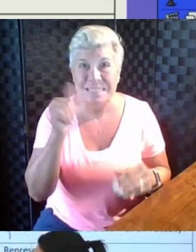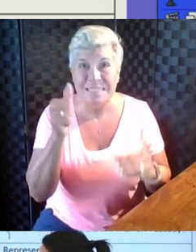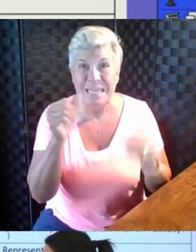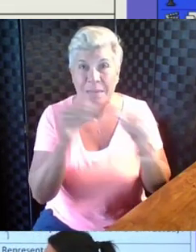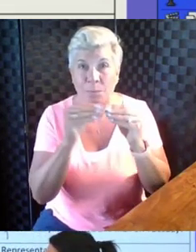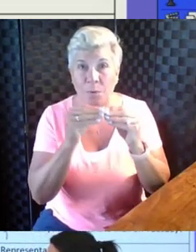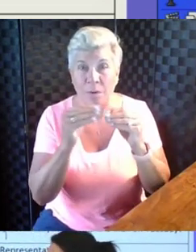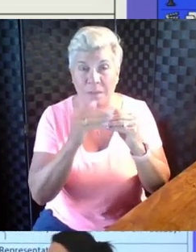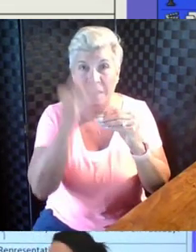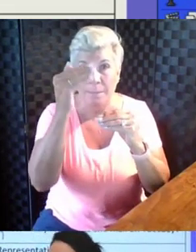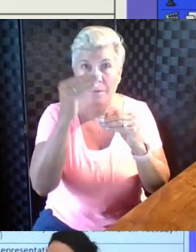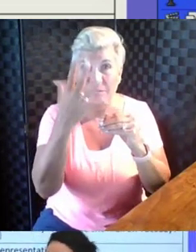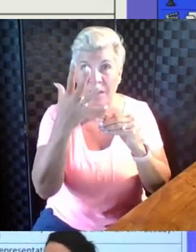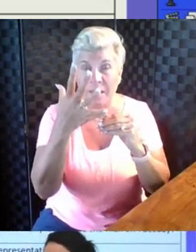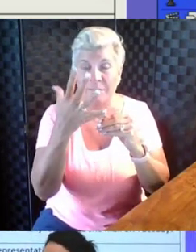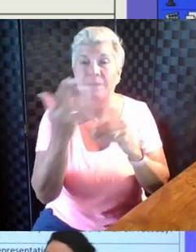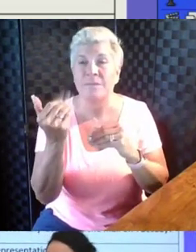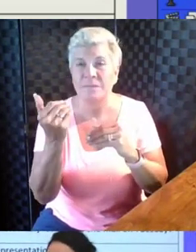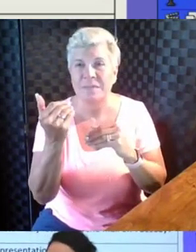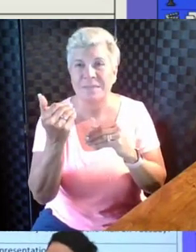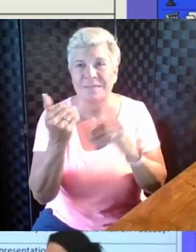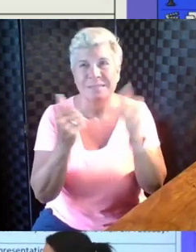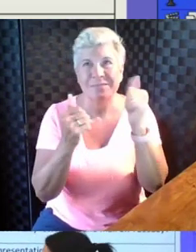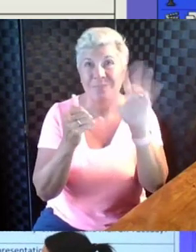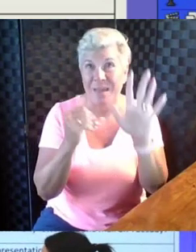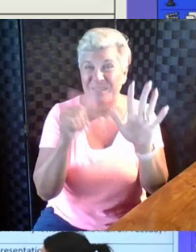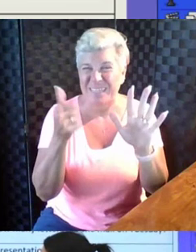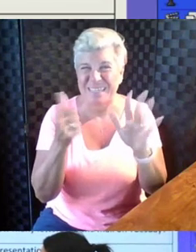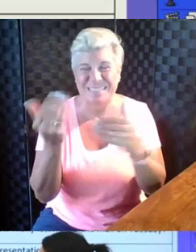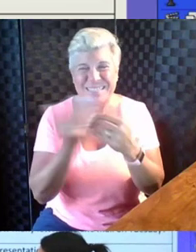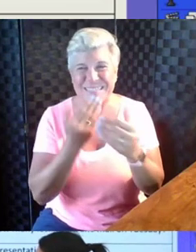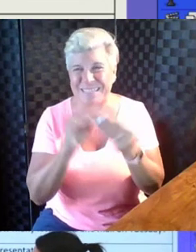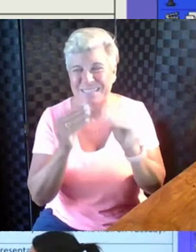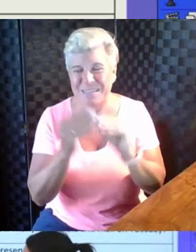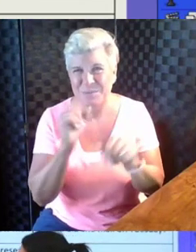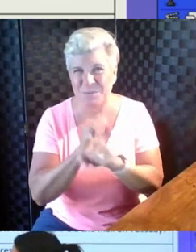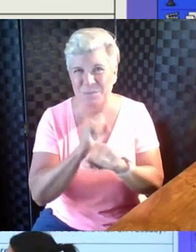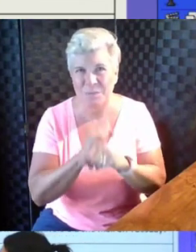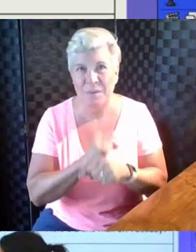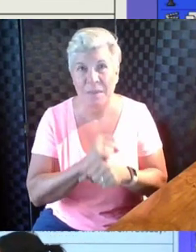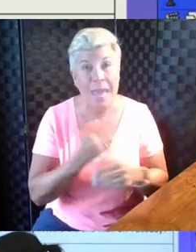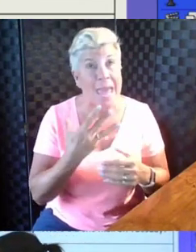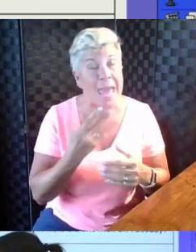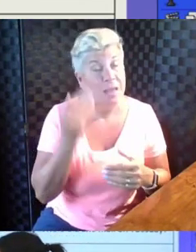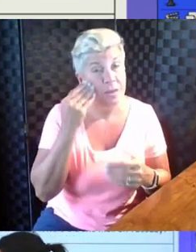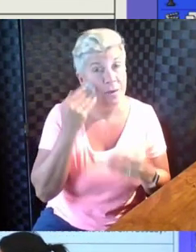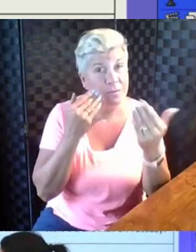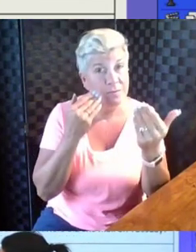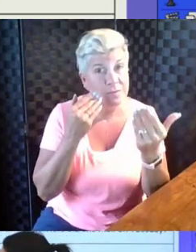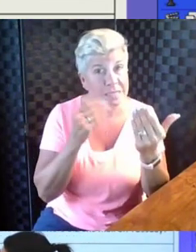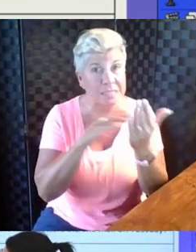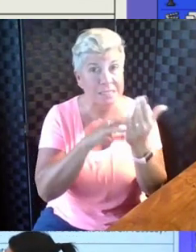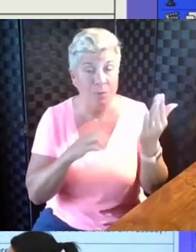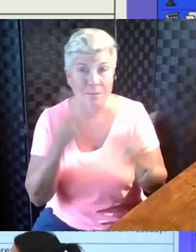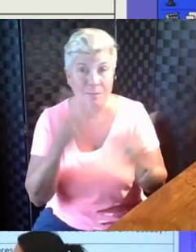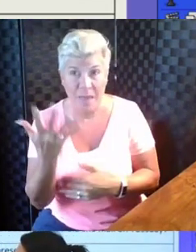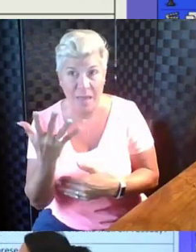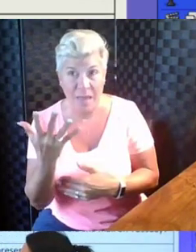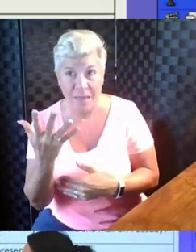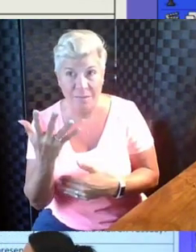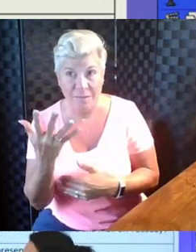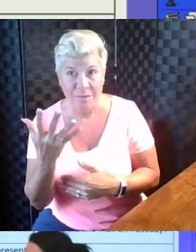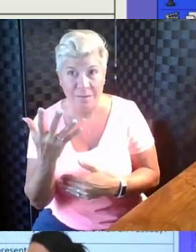is 15. Those are nice friendly numbers to work with. And I also know if I have 15 and I take